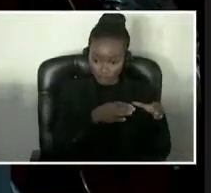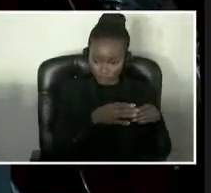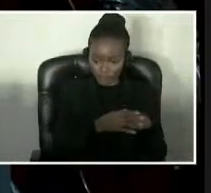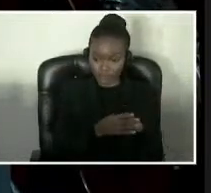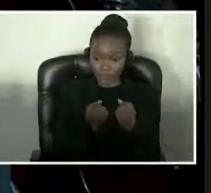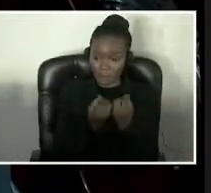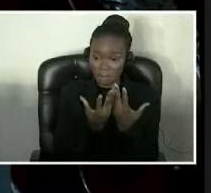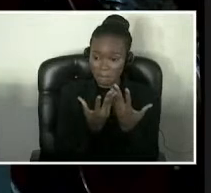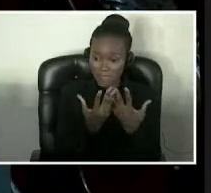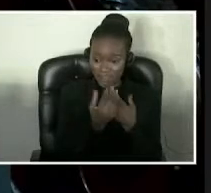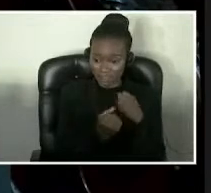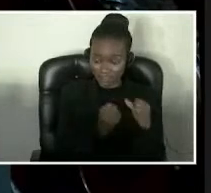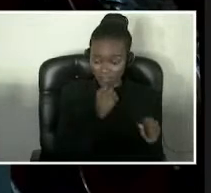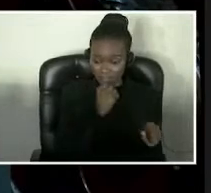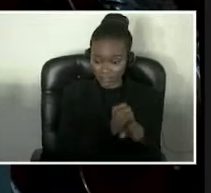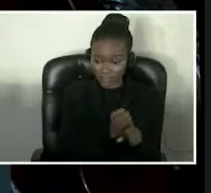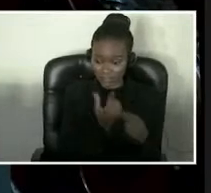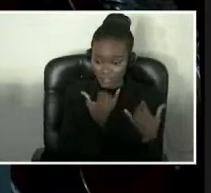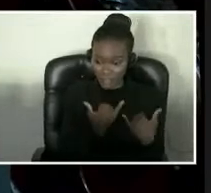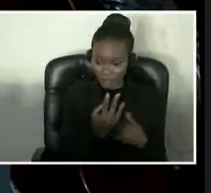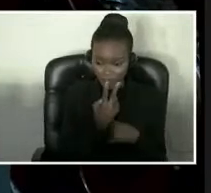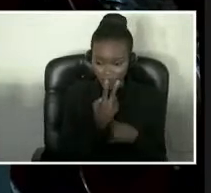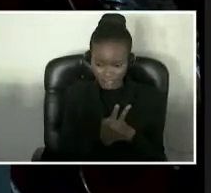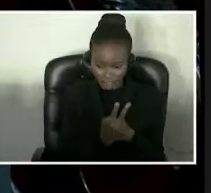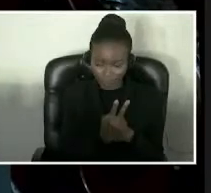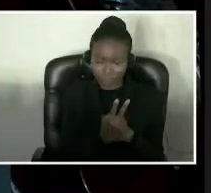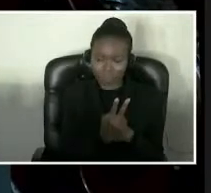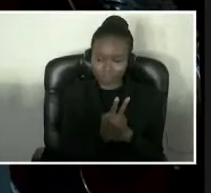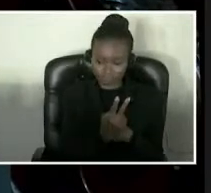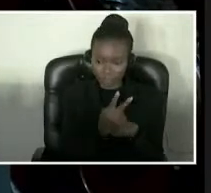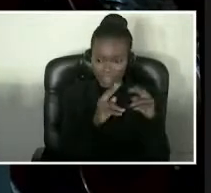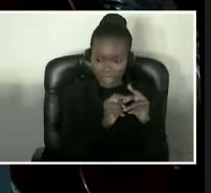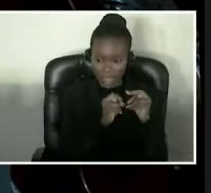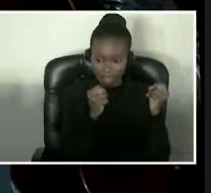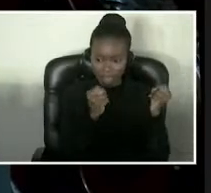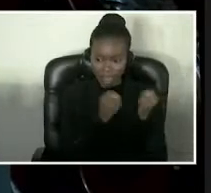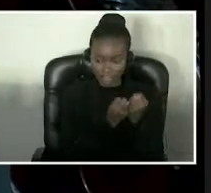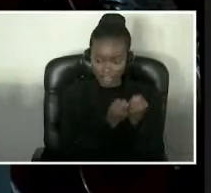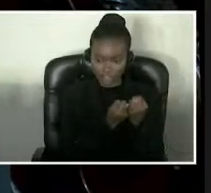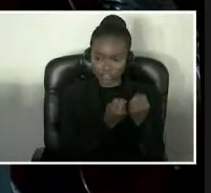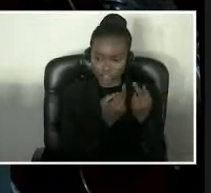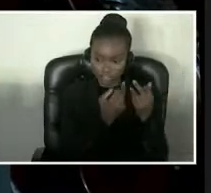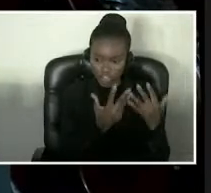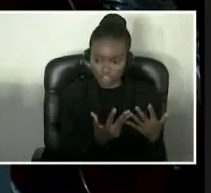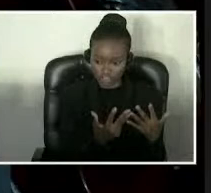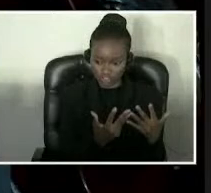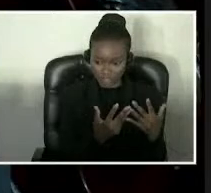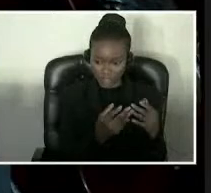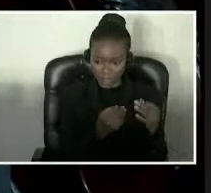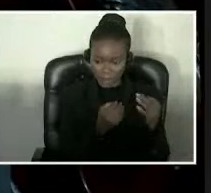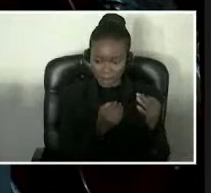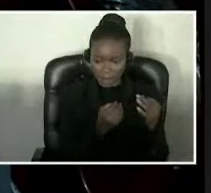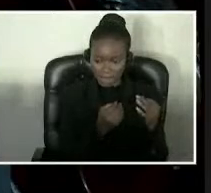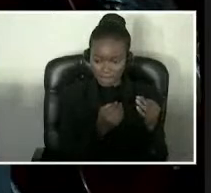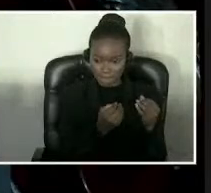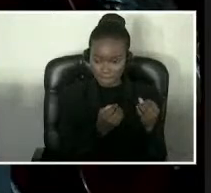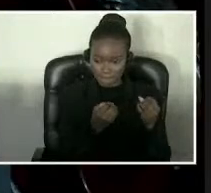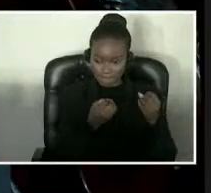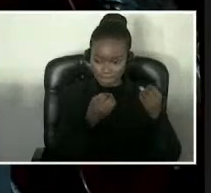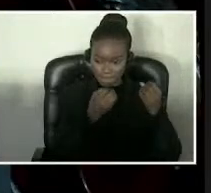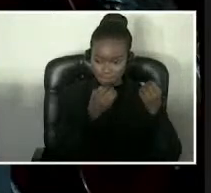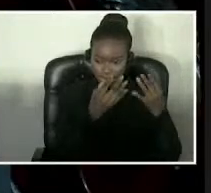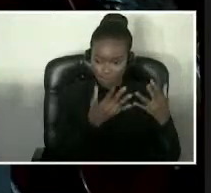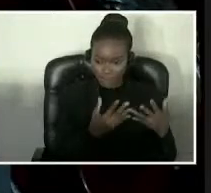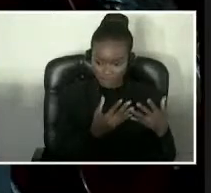many years now we have watched as the national treasury made budget cards without any decisive political